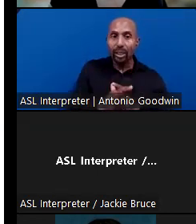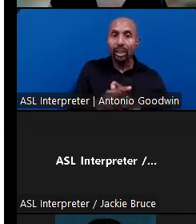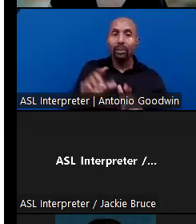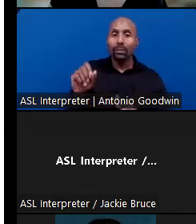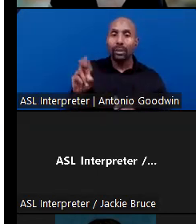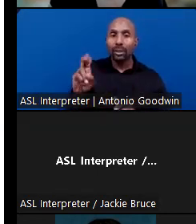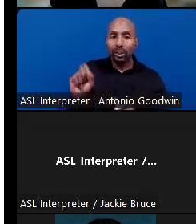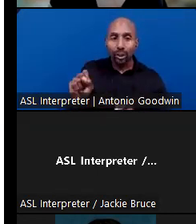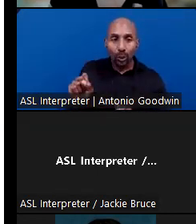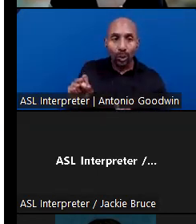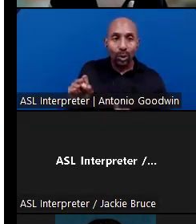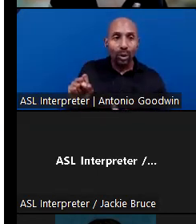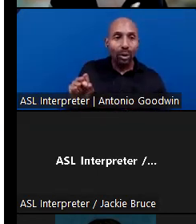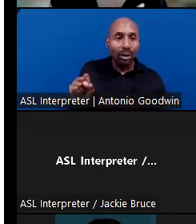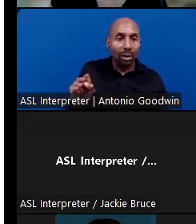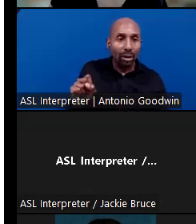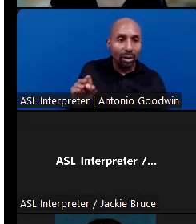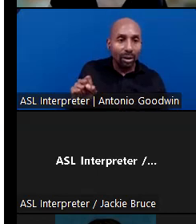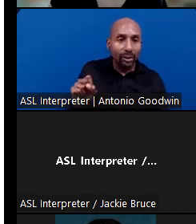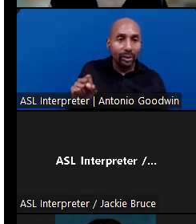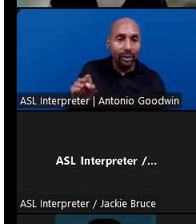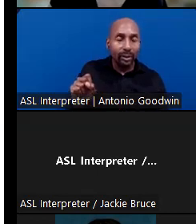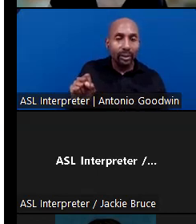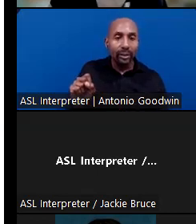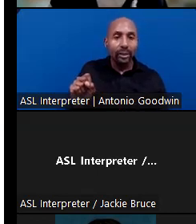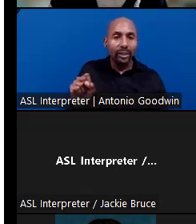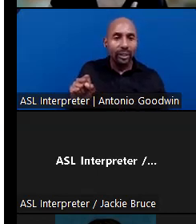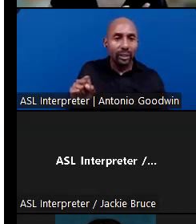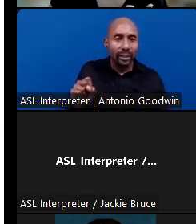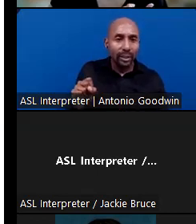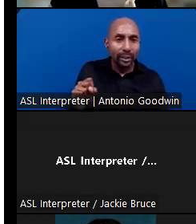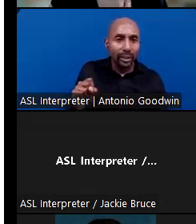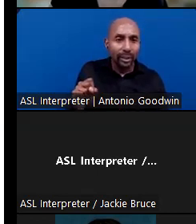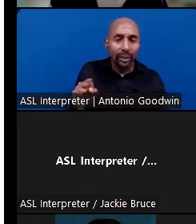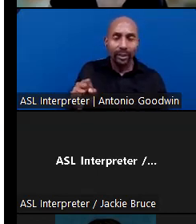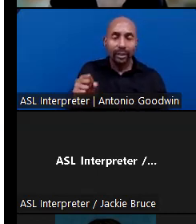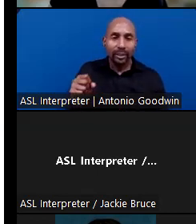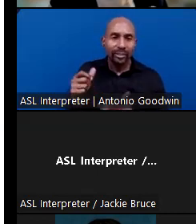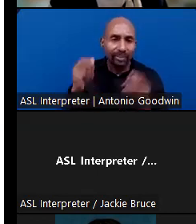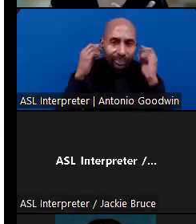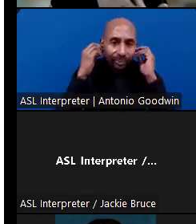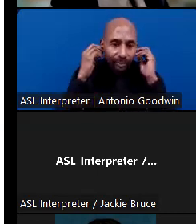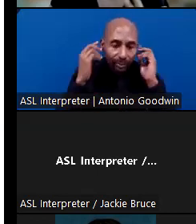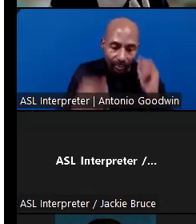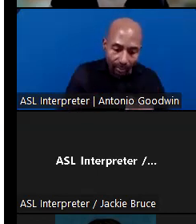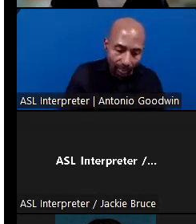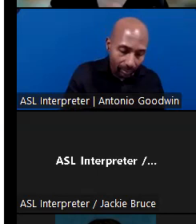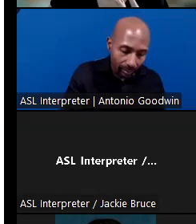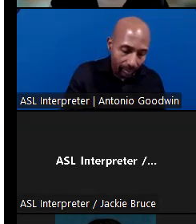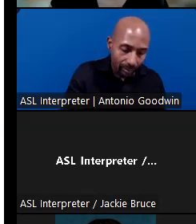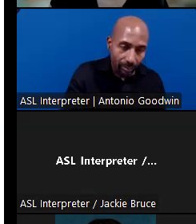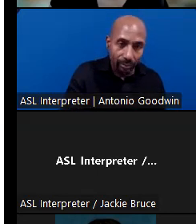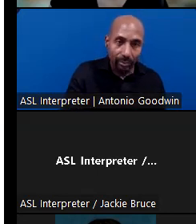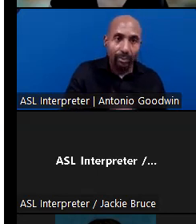flu-like symptoms, and that's not what they're going to pass them from. They're going to pass them again once the symptoms start showing up